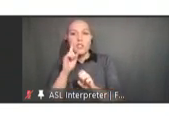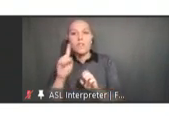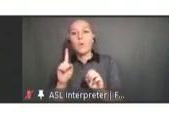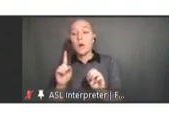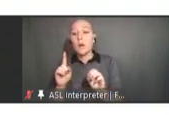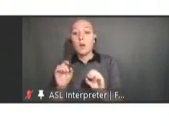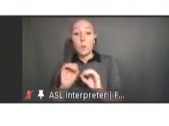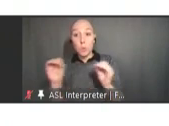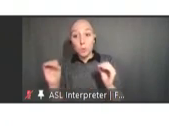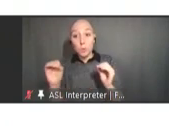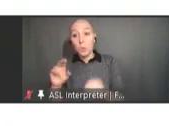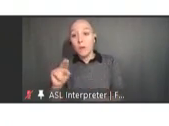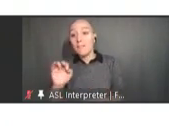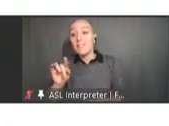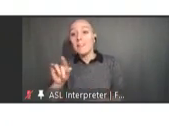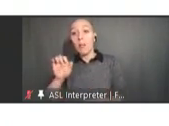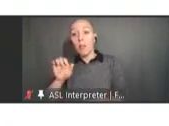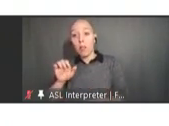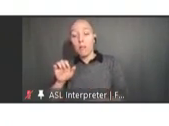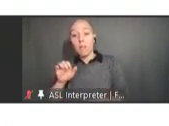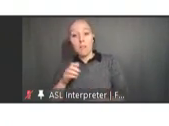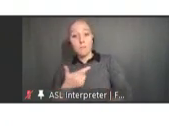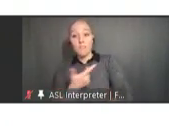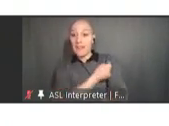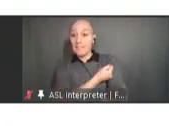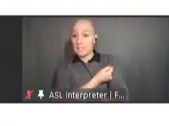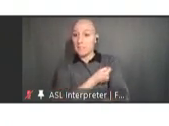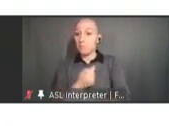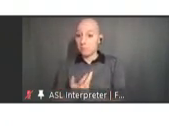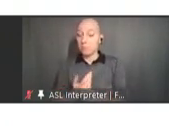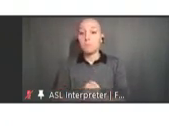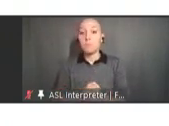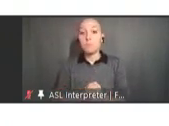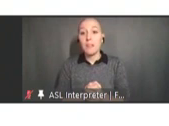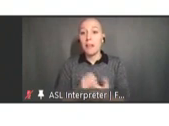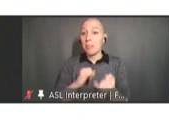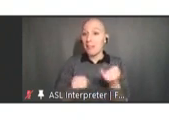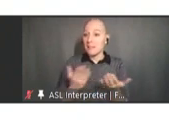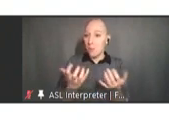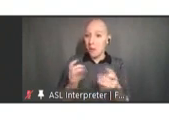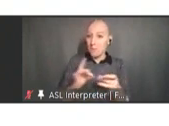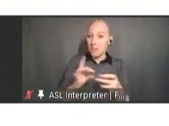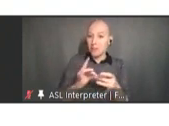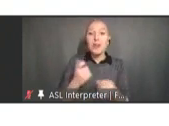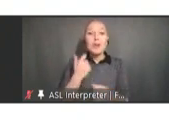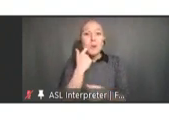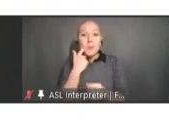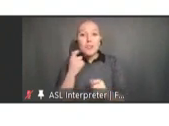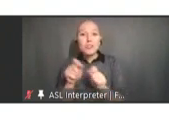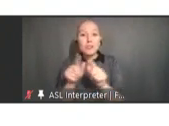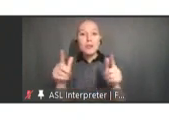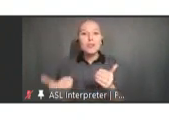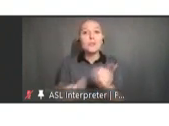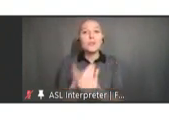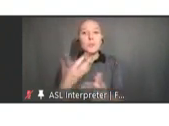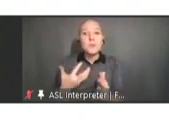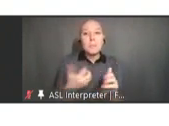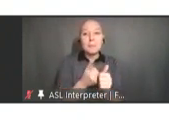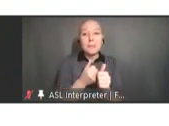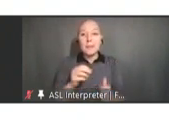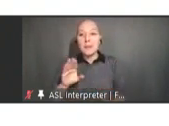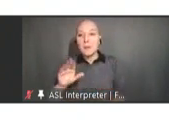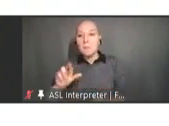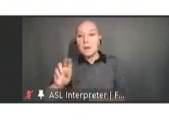delivery. So the last thing I will mention is that we've just launched a new update of our BARDA website, so you can navigate pretty